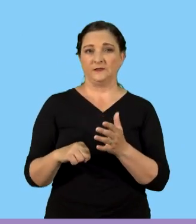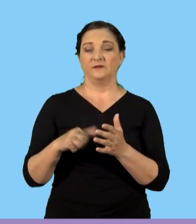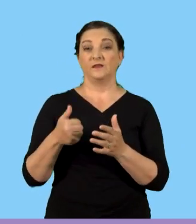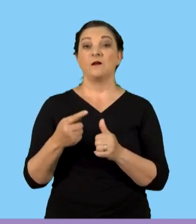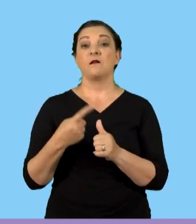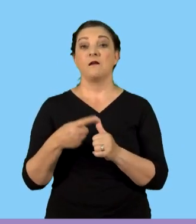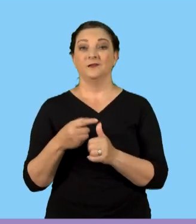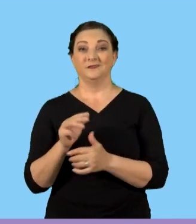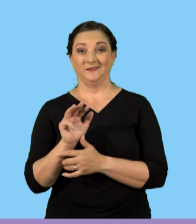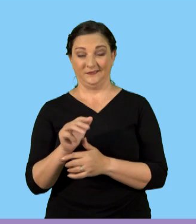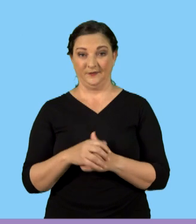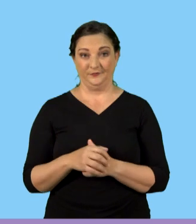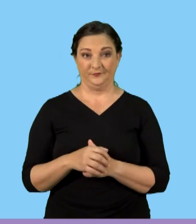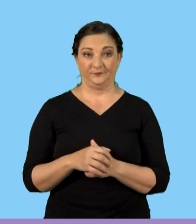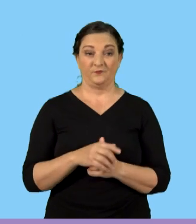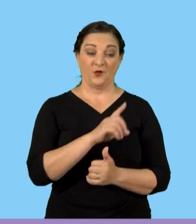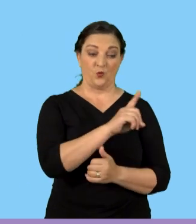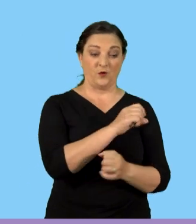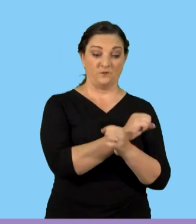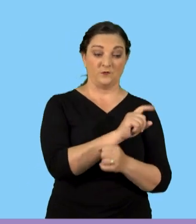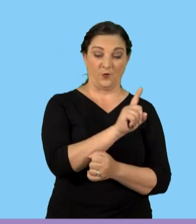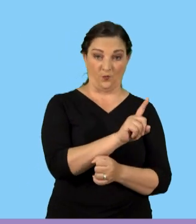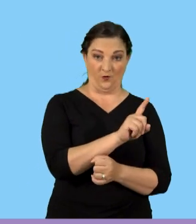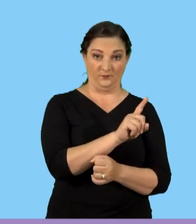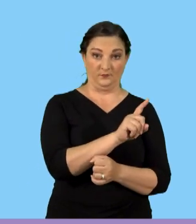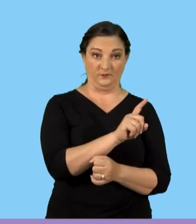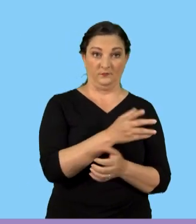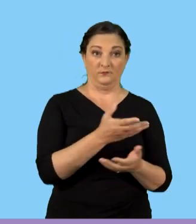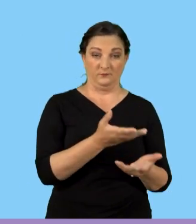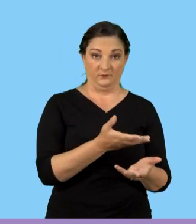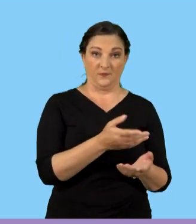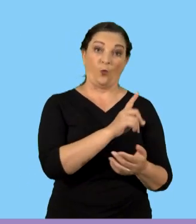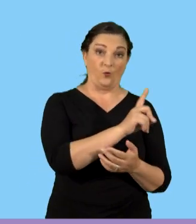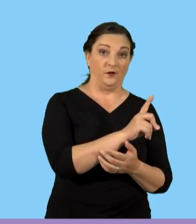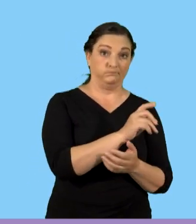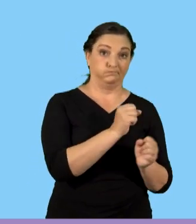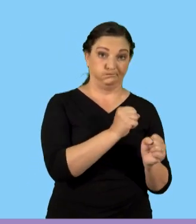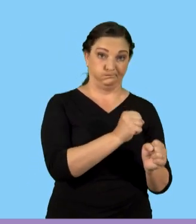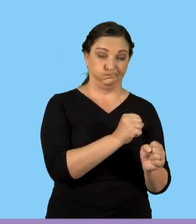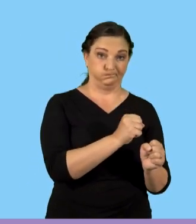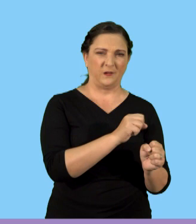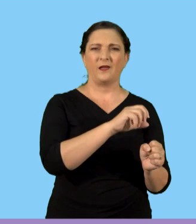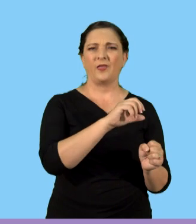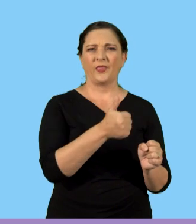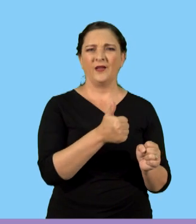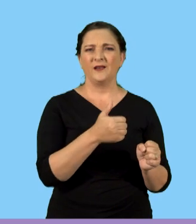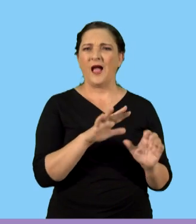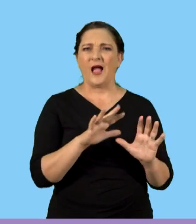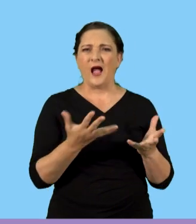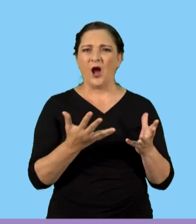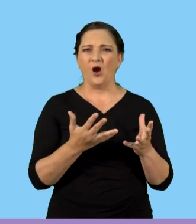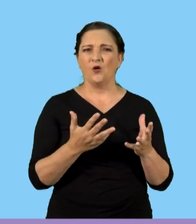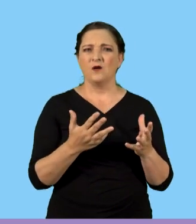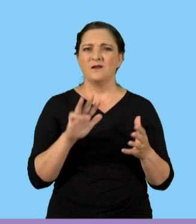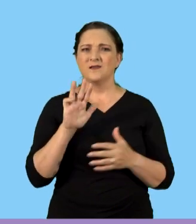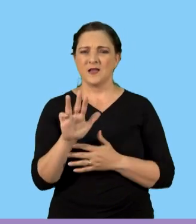first output value there. So 1 multiplied by 1 is 1. And then how do we get to the 9? We are